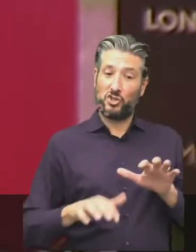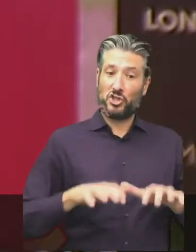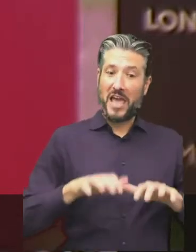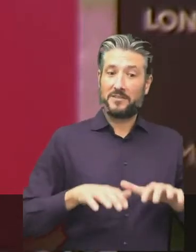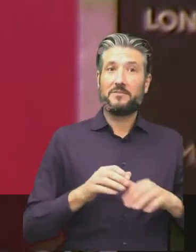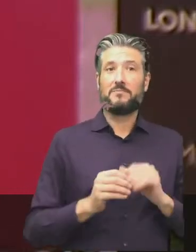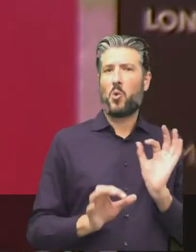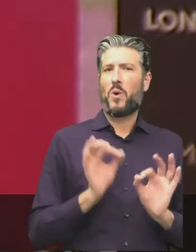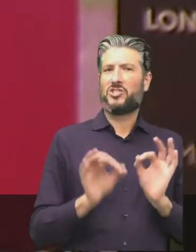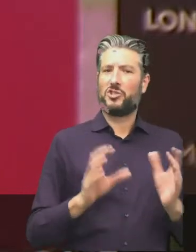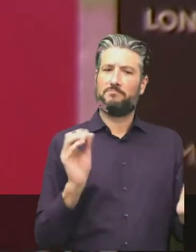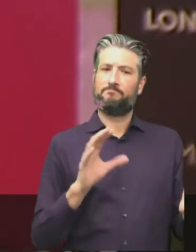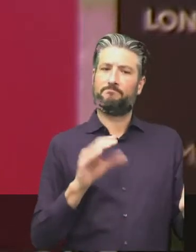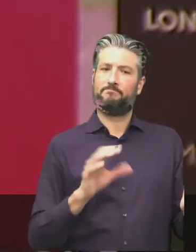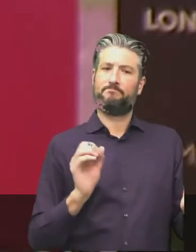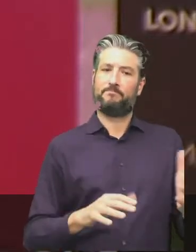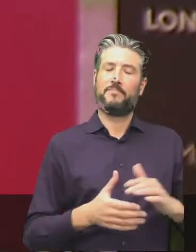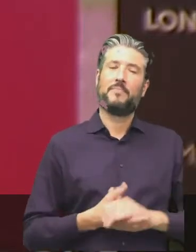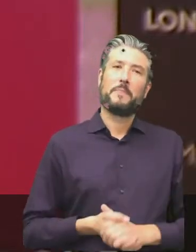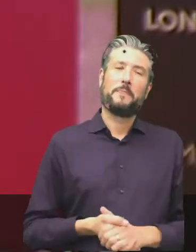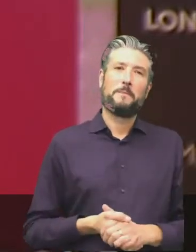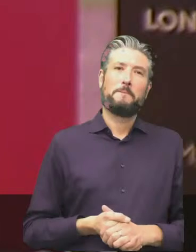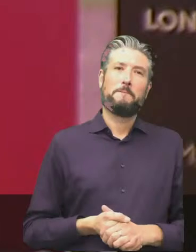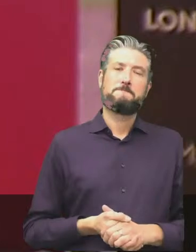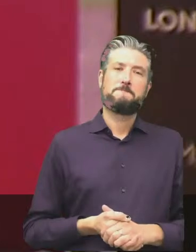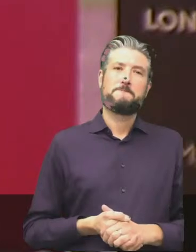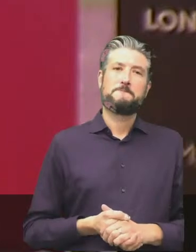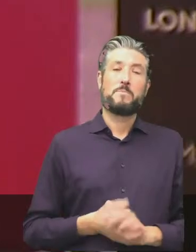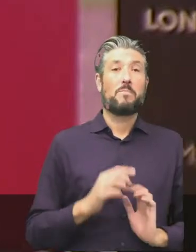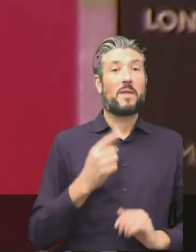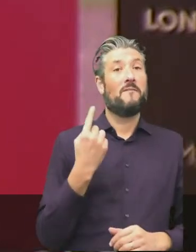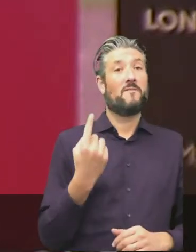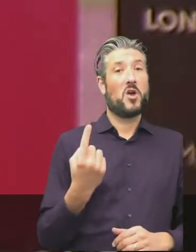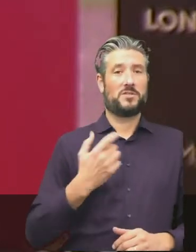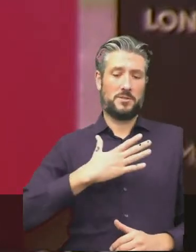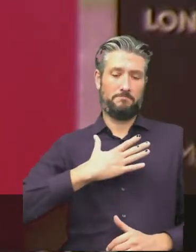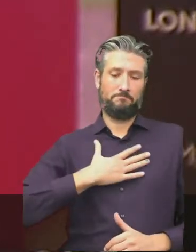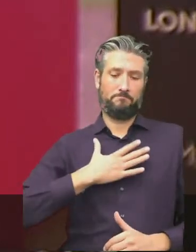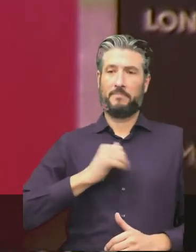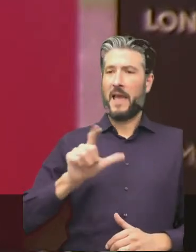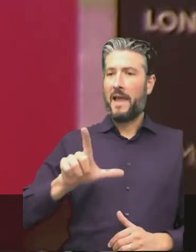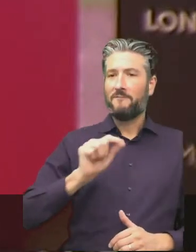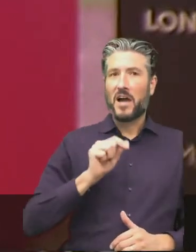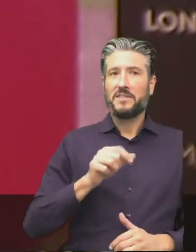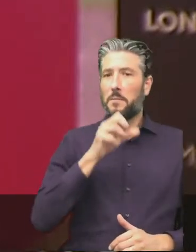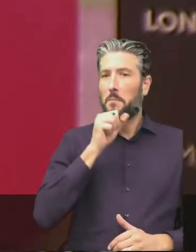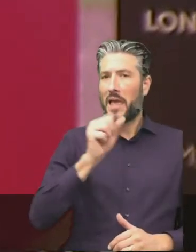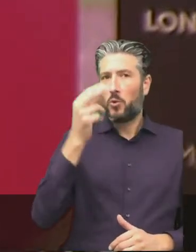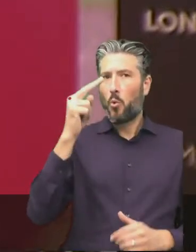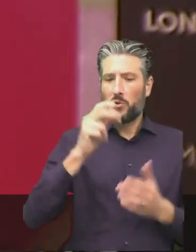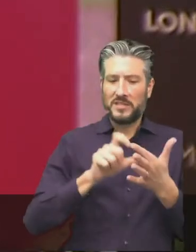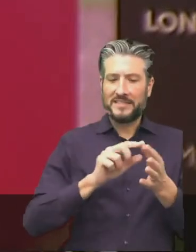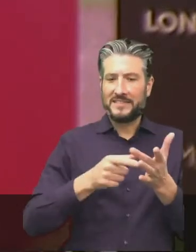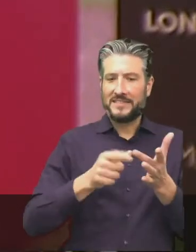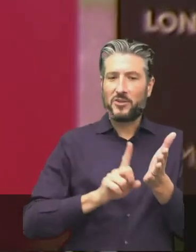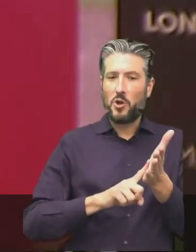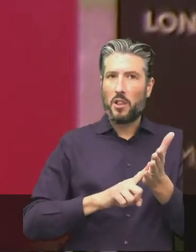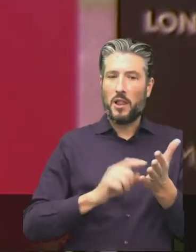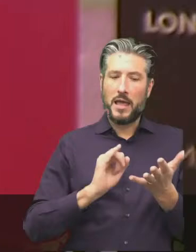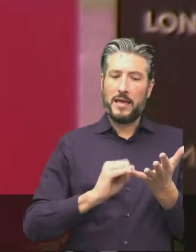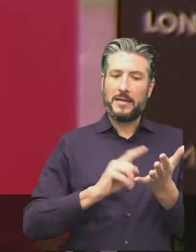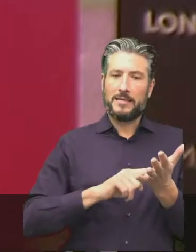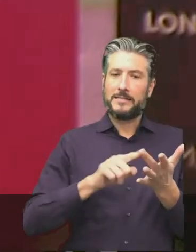May I firstly invite Daniel Slipper from London Borough of Redbridge, who will ask our first